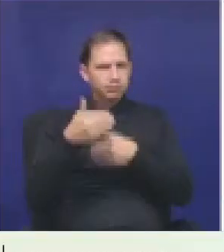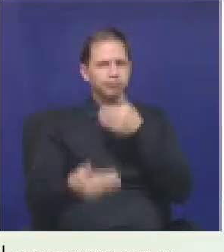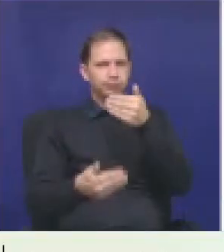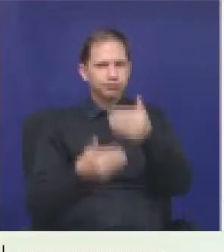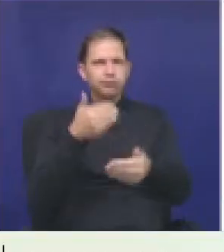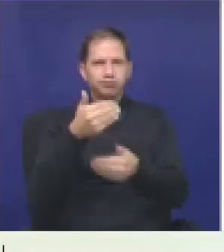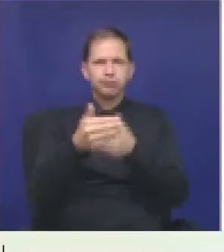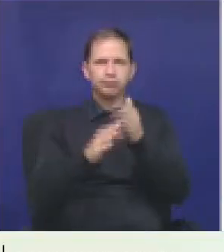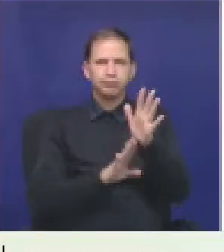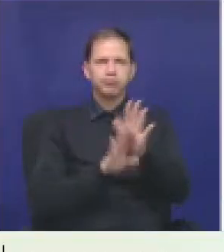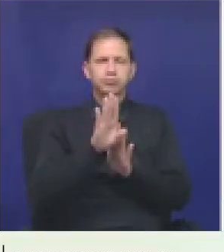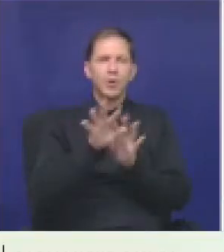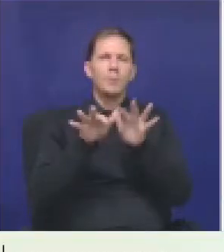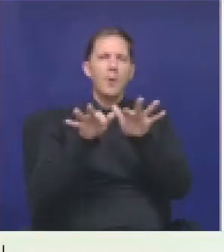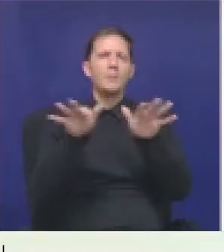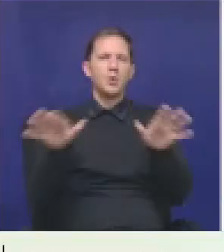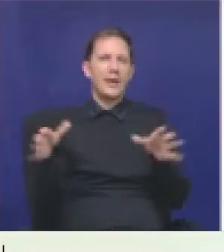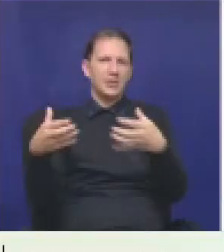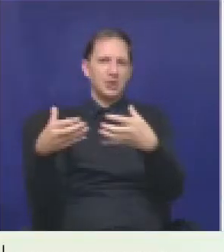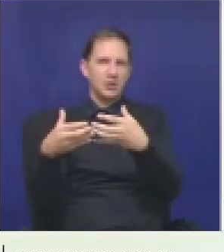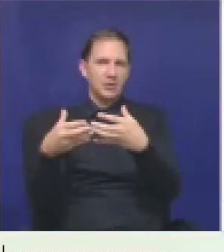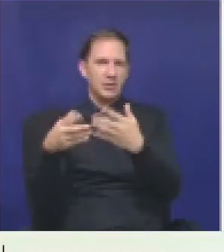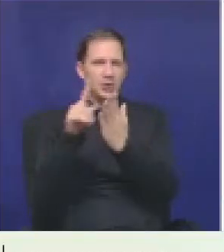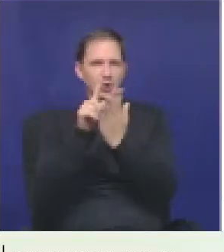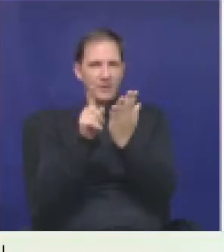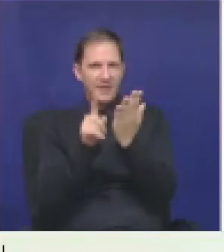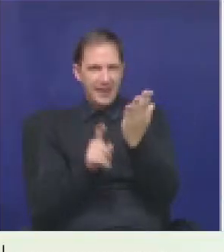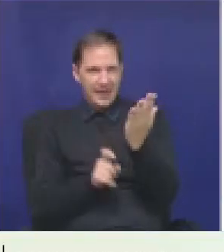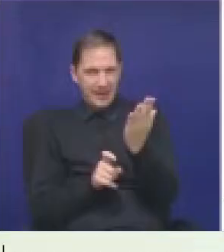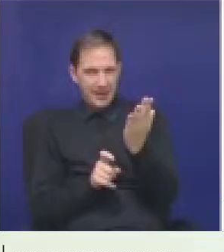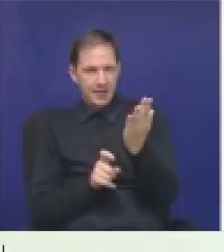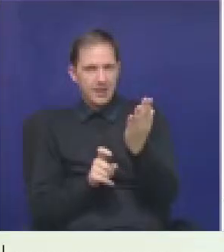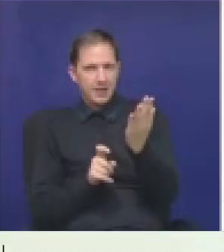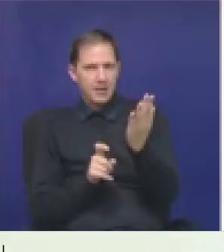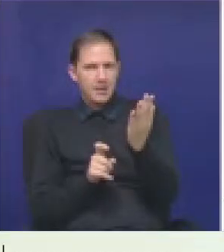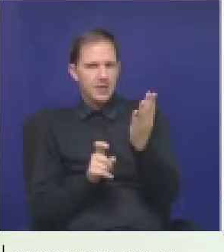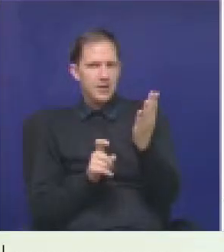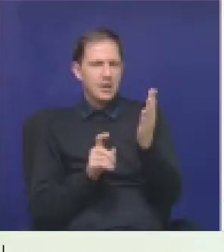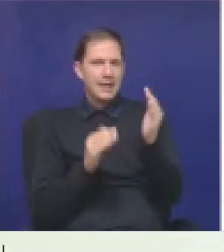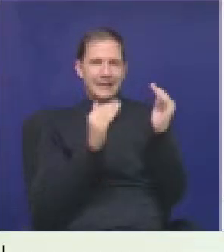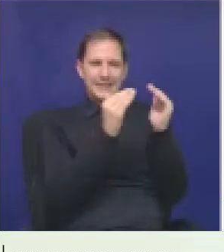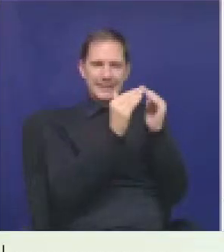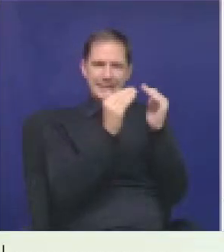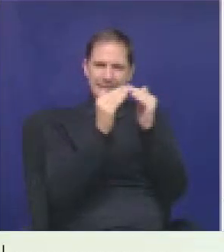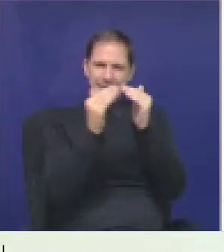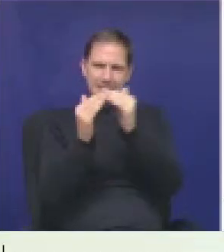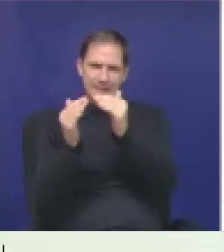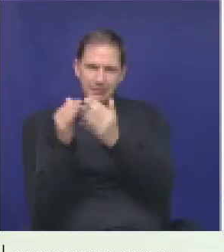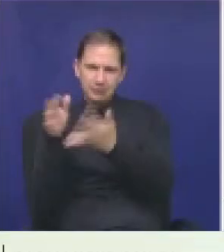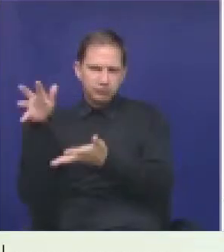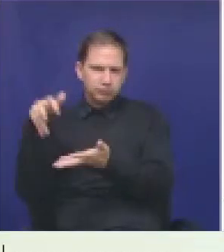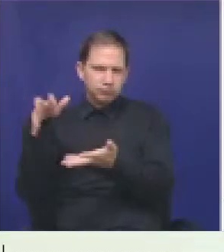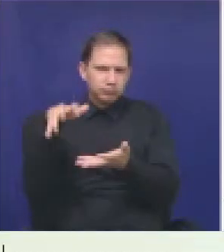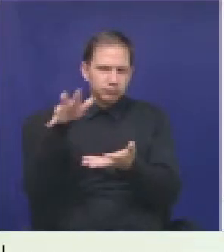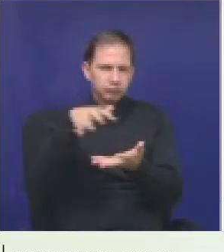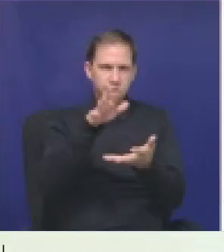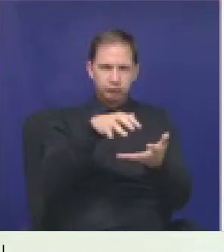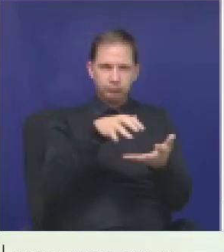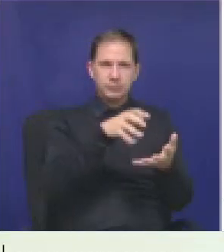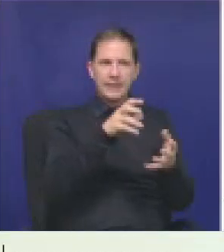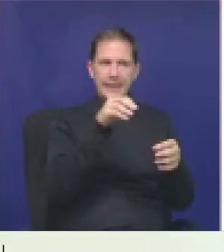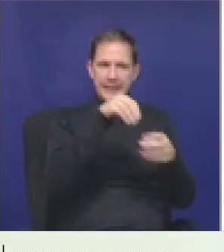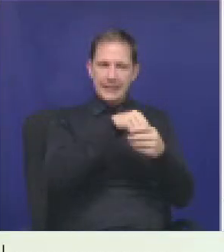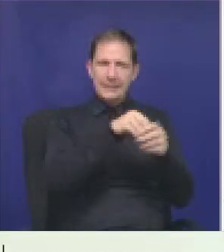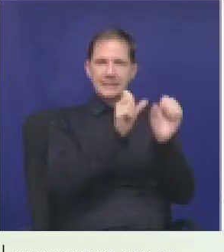Continuous Population Survey, an ambitious reimagining of household data collection into a modular system, enabling